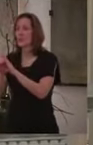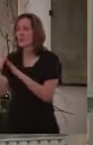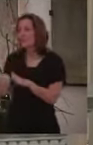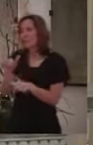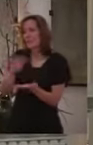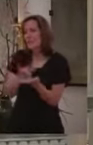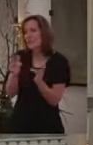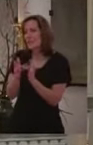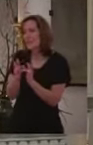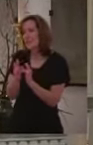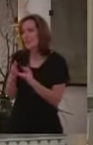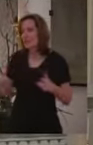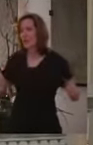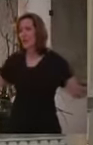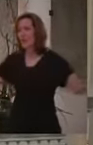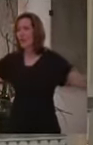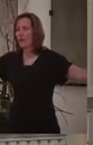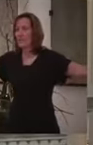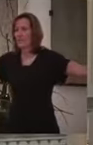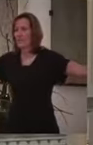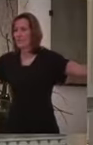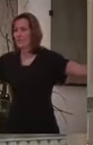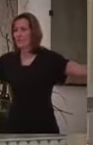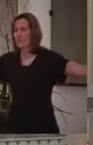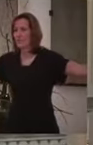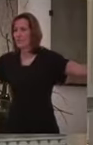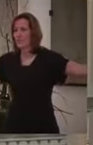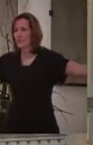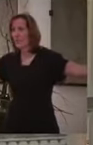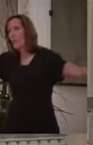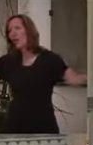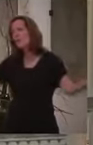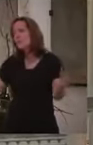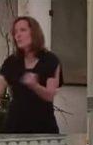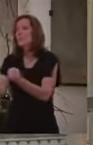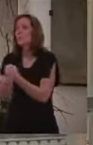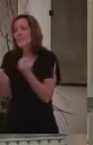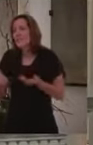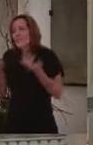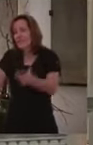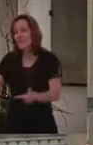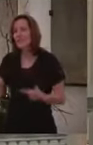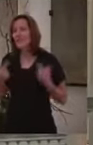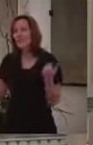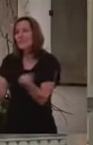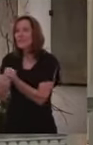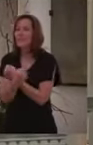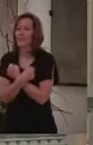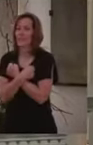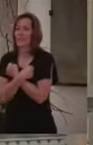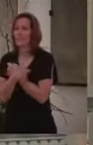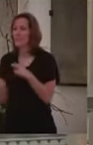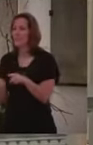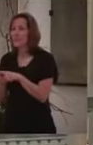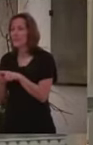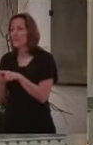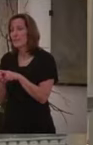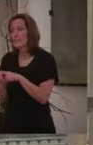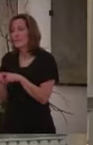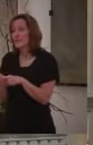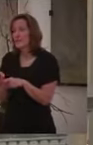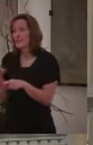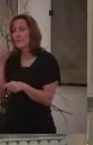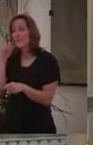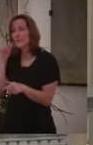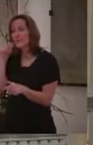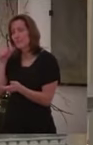Jesus, arms outstretched to embrace, to give life and love, even to those